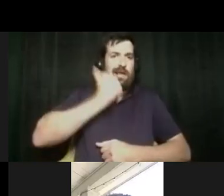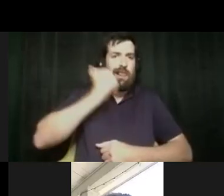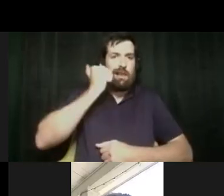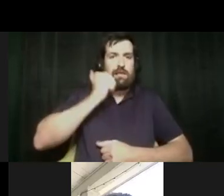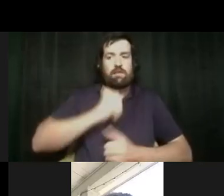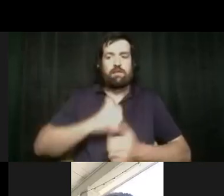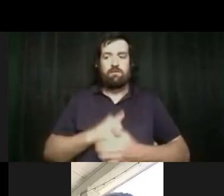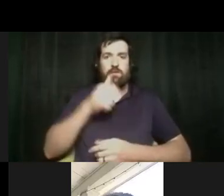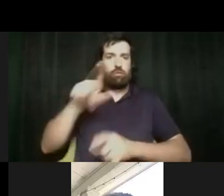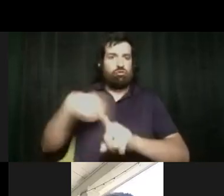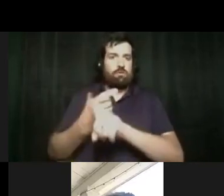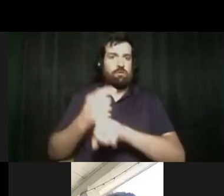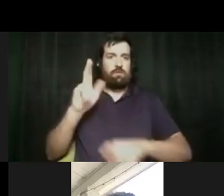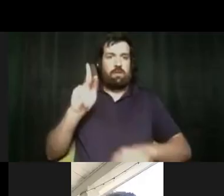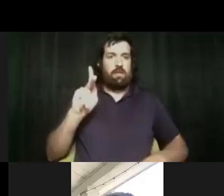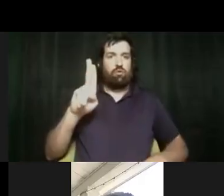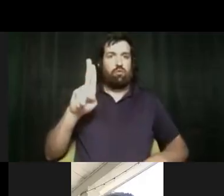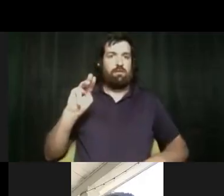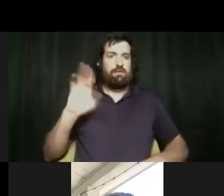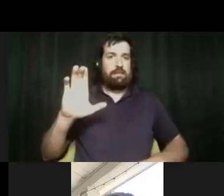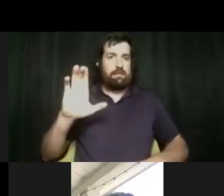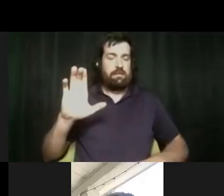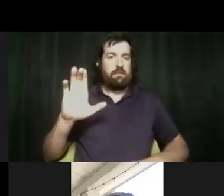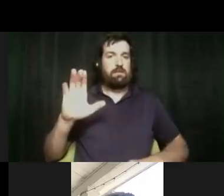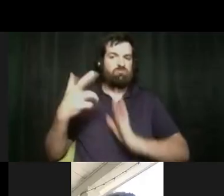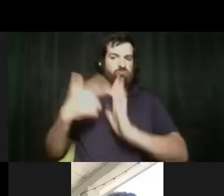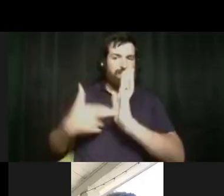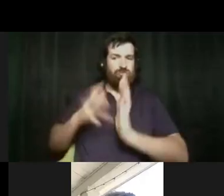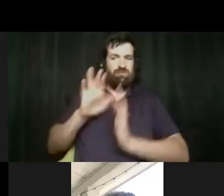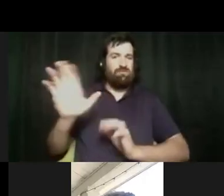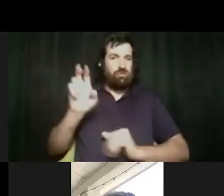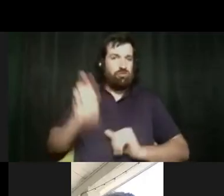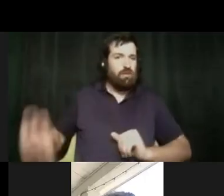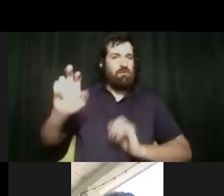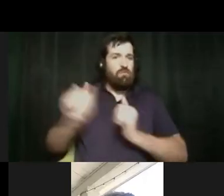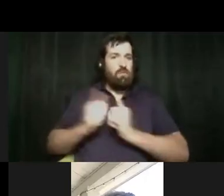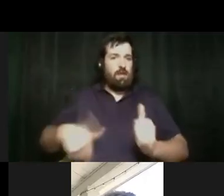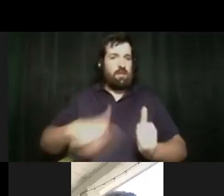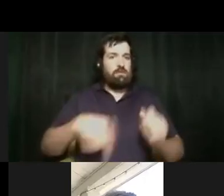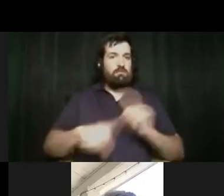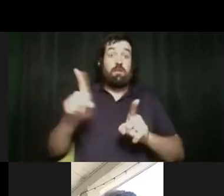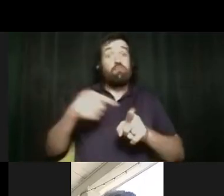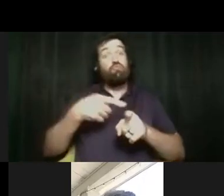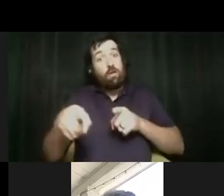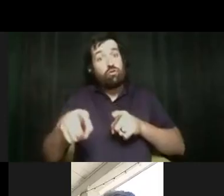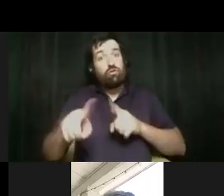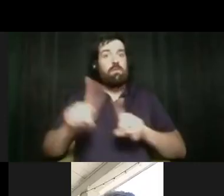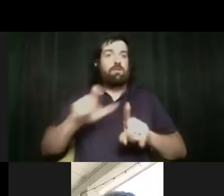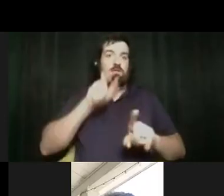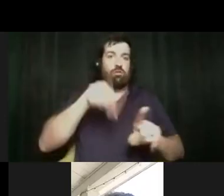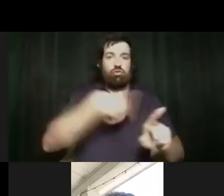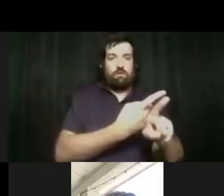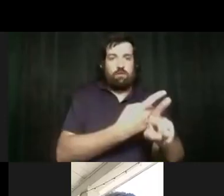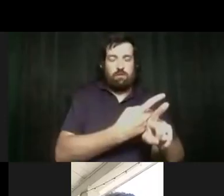do KUMC individuals register their travel with us for professional travel, but it's now also personal travel